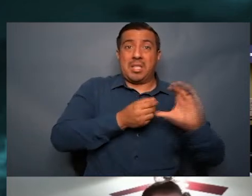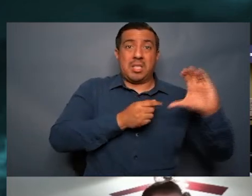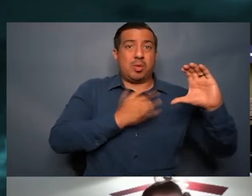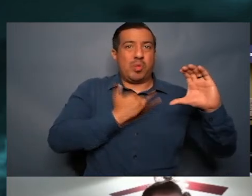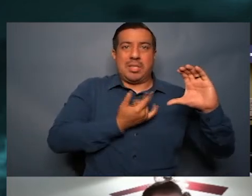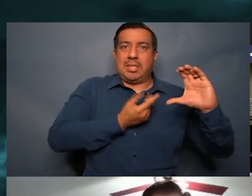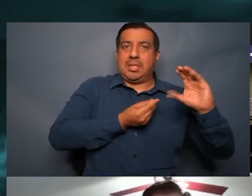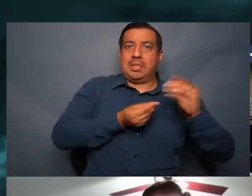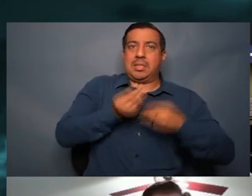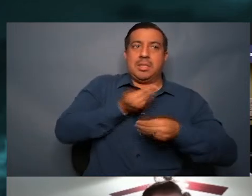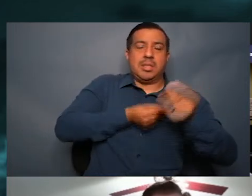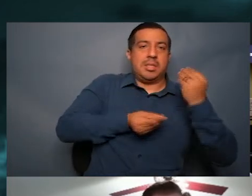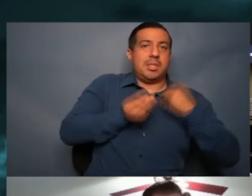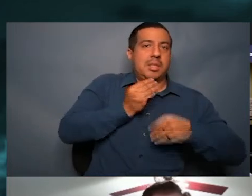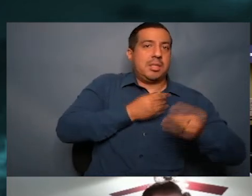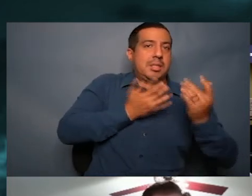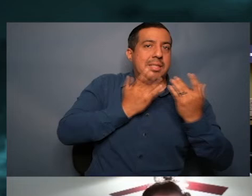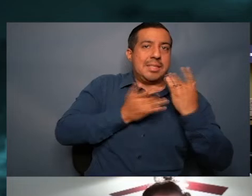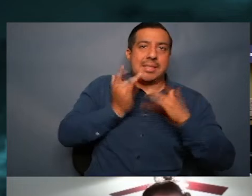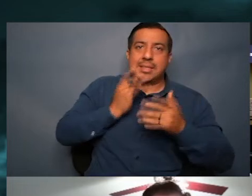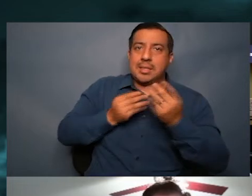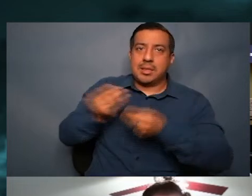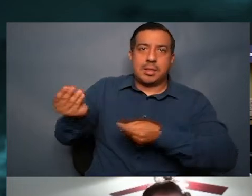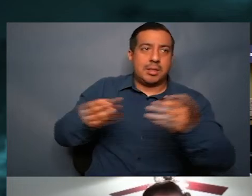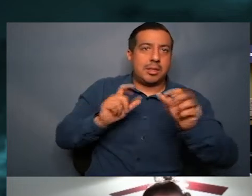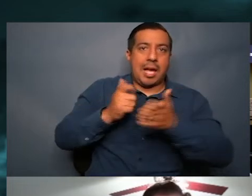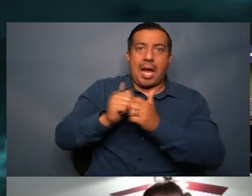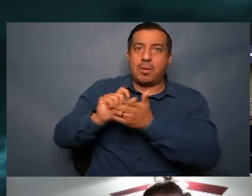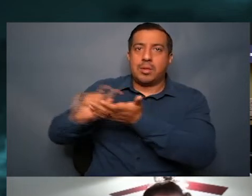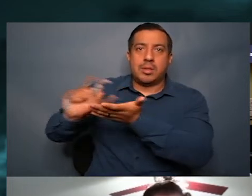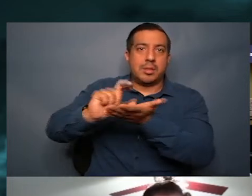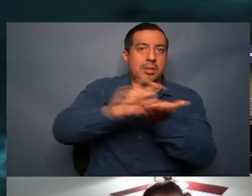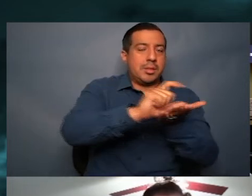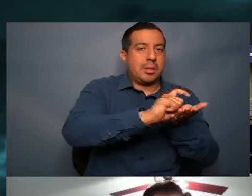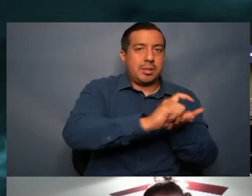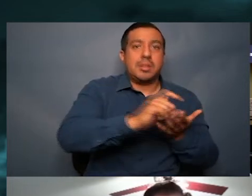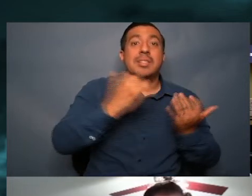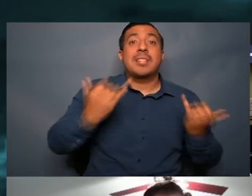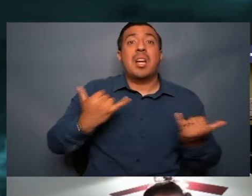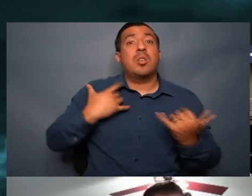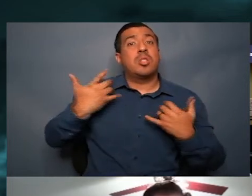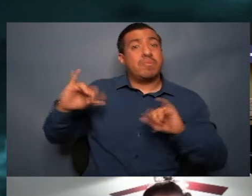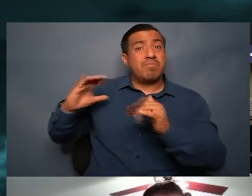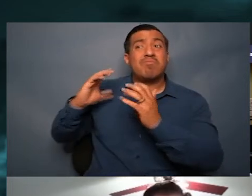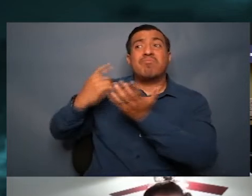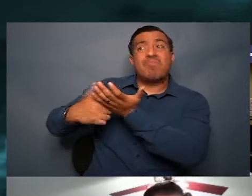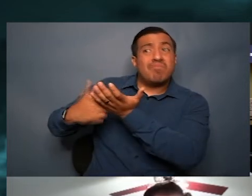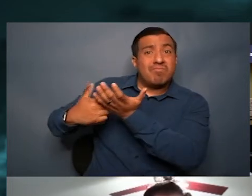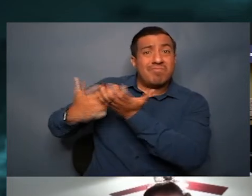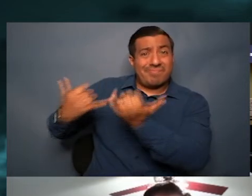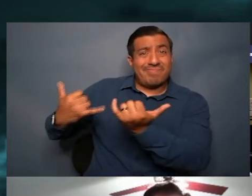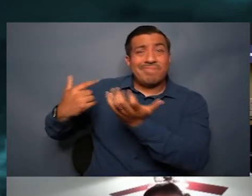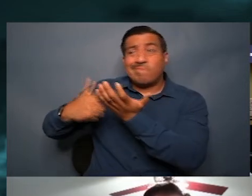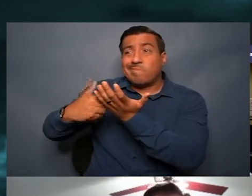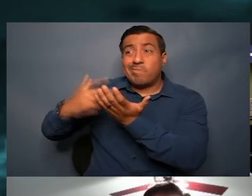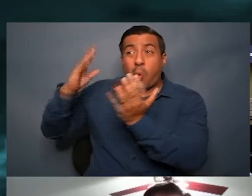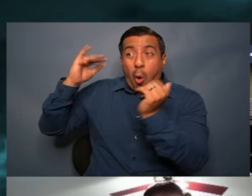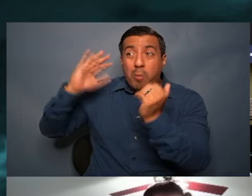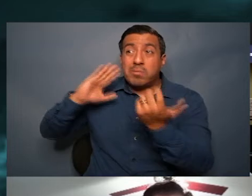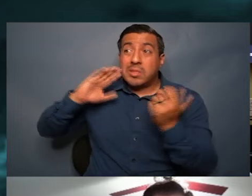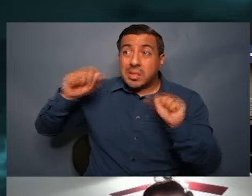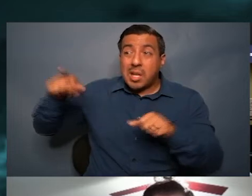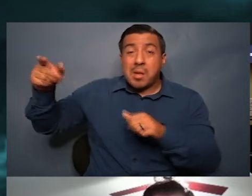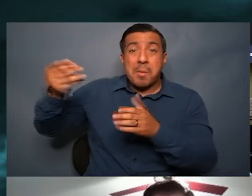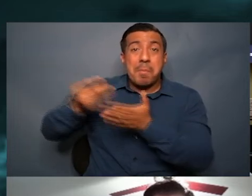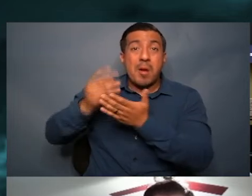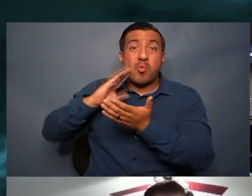very thin. And so there are planning efforts and communications and talks going on right now to hopefully